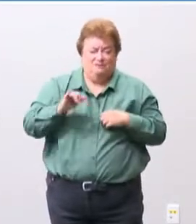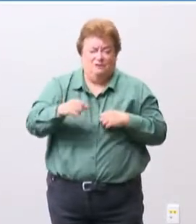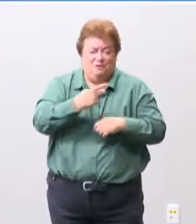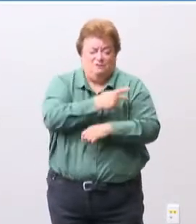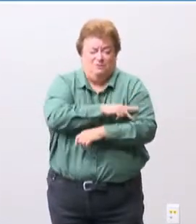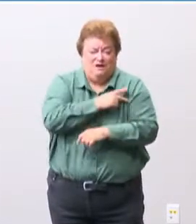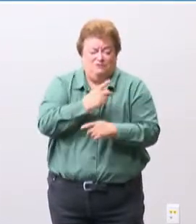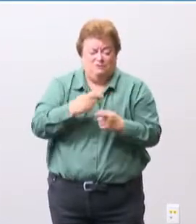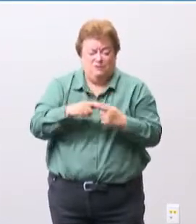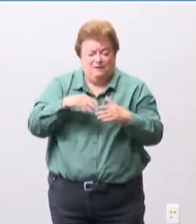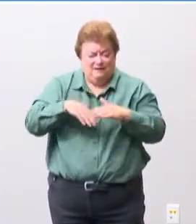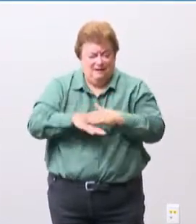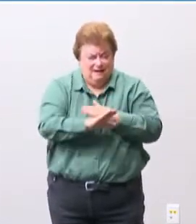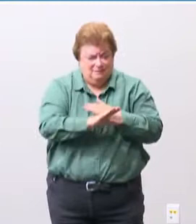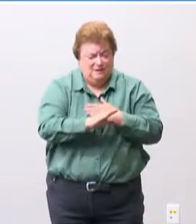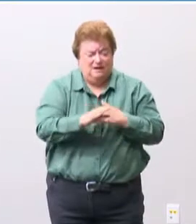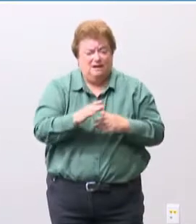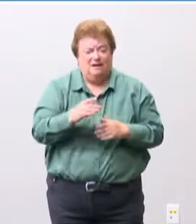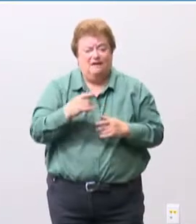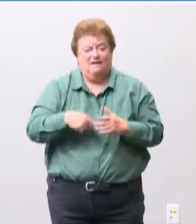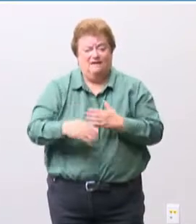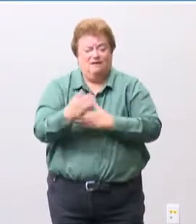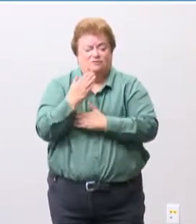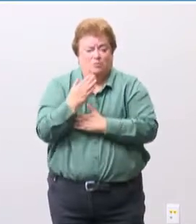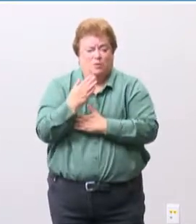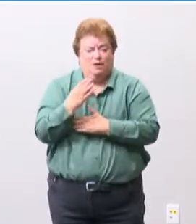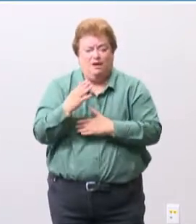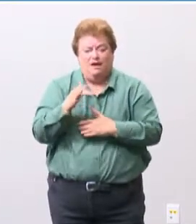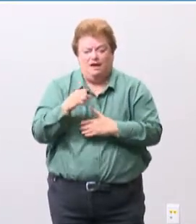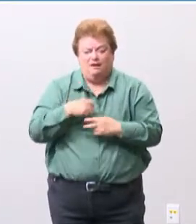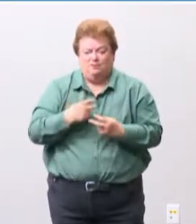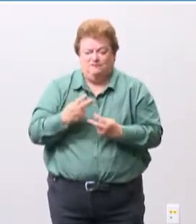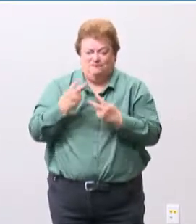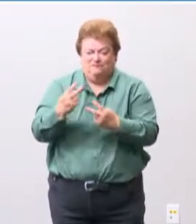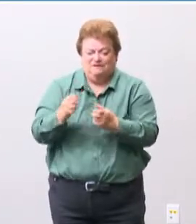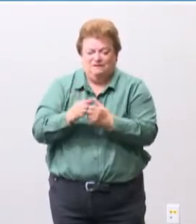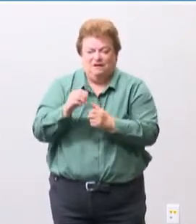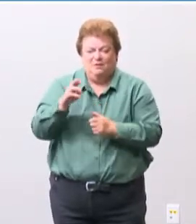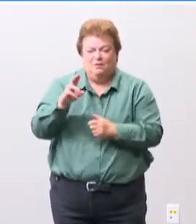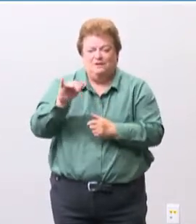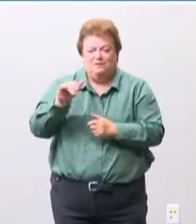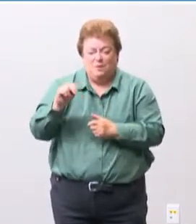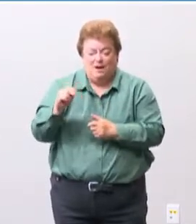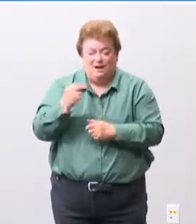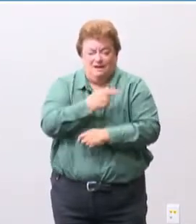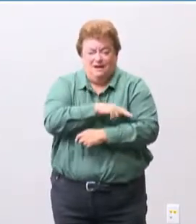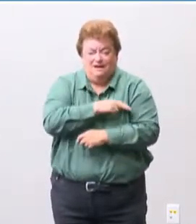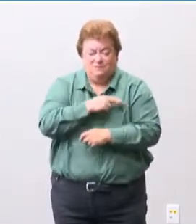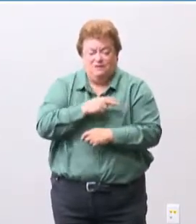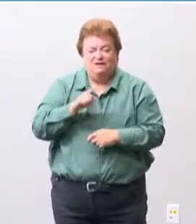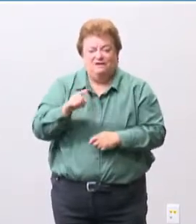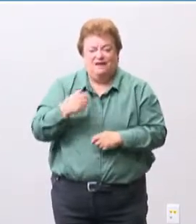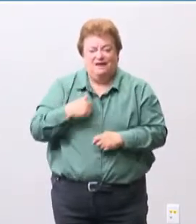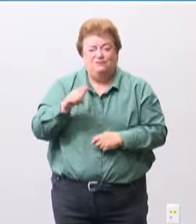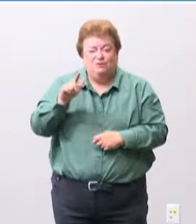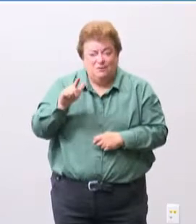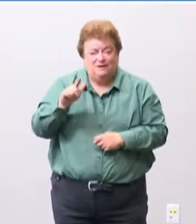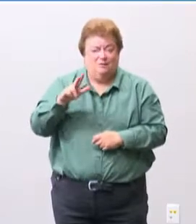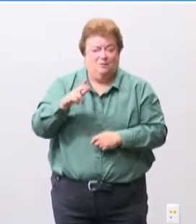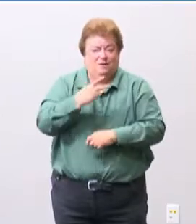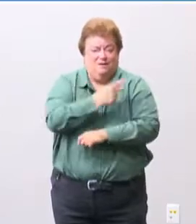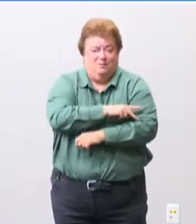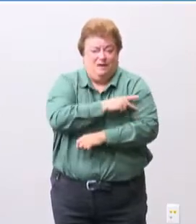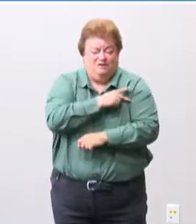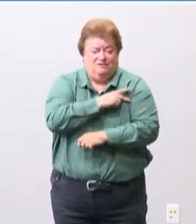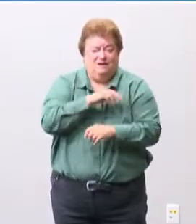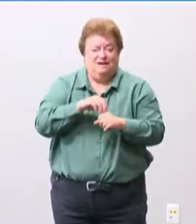have space. This morning I was visiting with Brian. They had 23 patients in